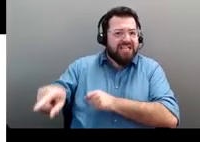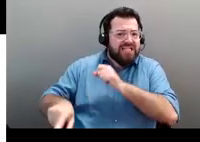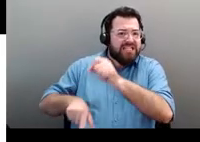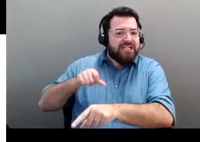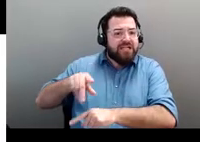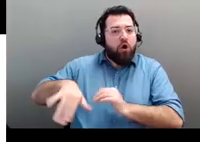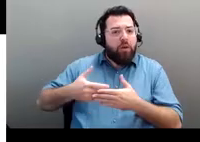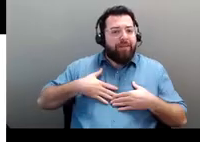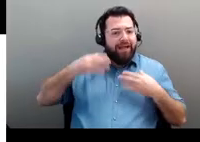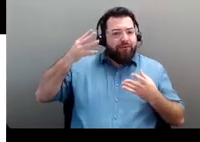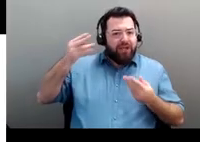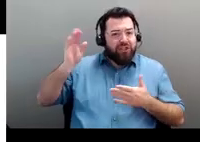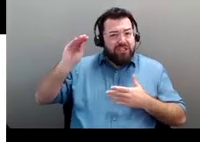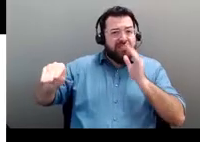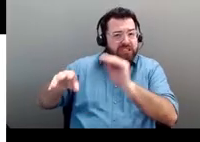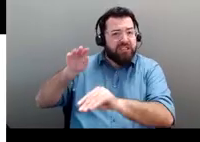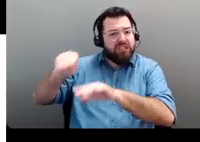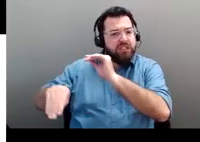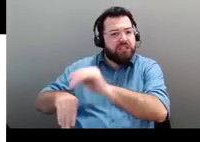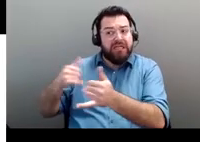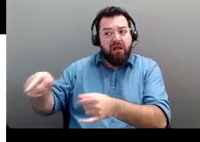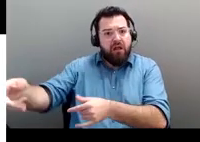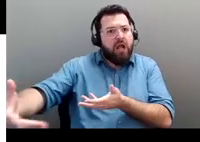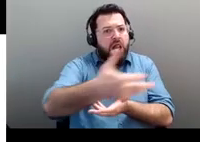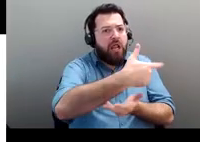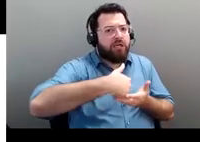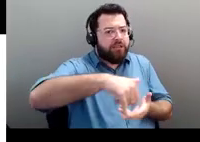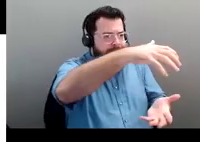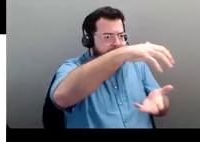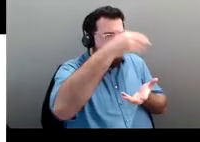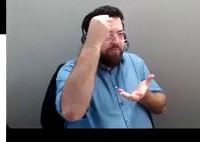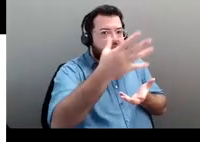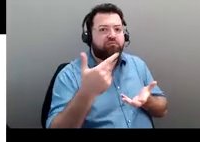security. Um, I mean,